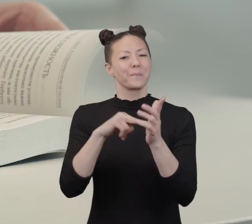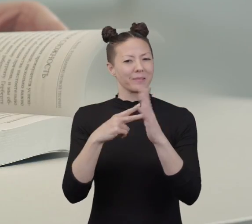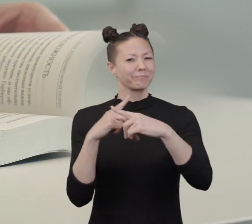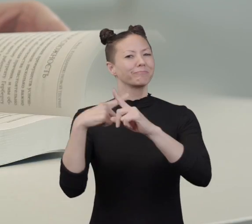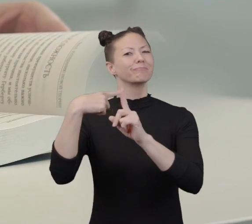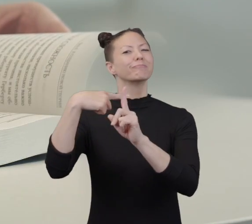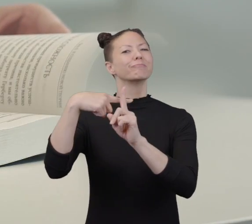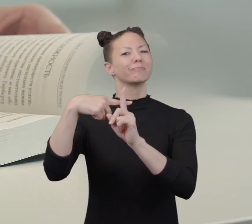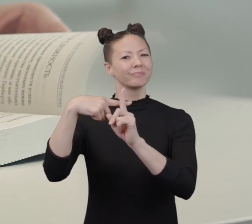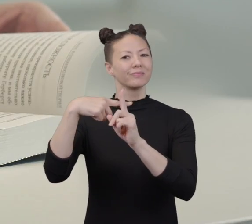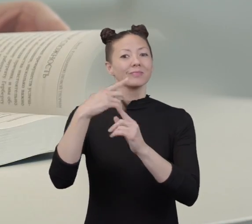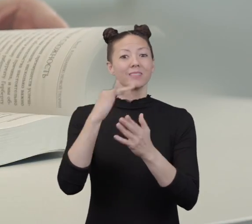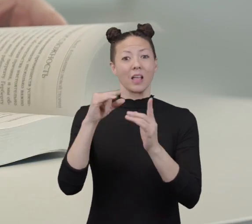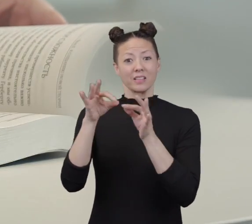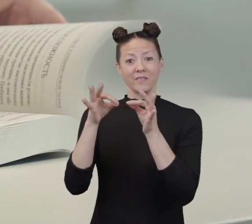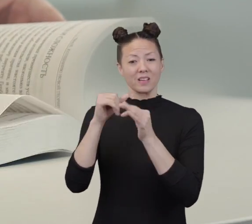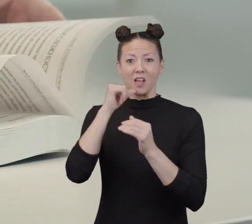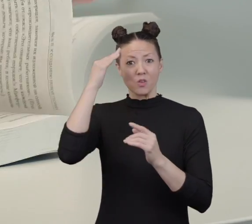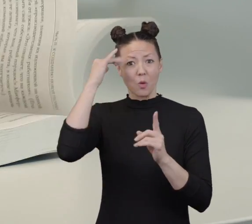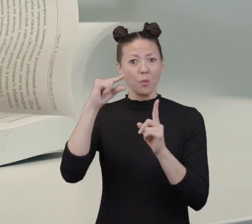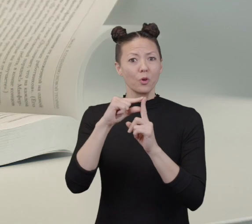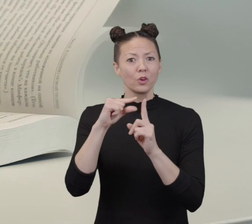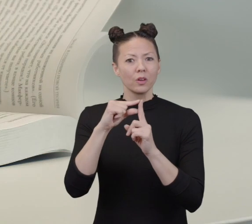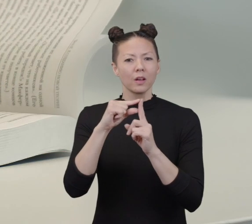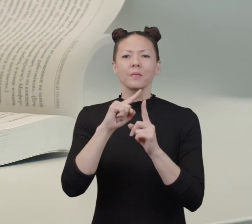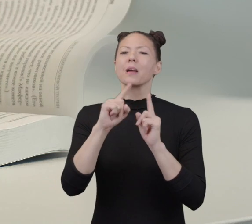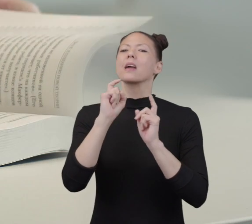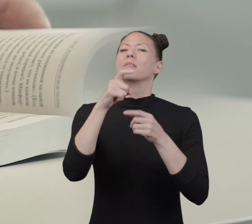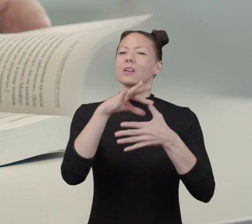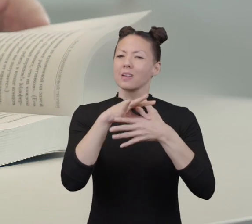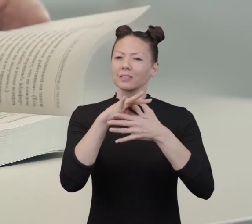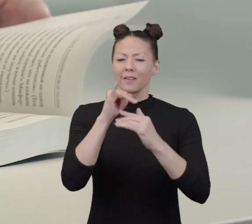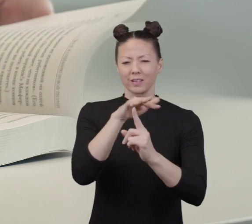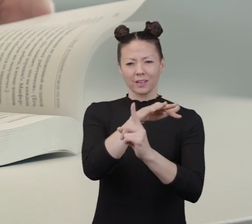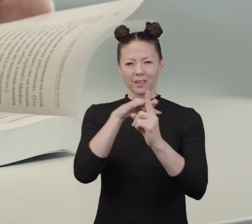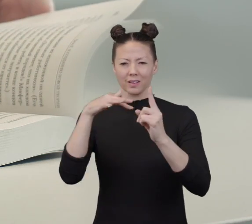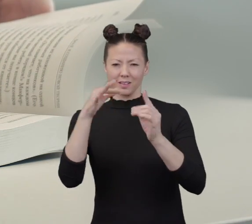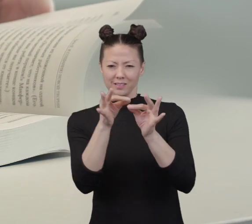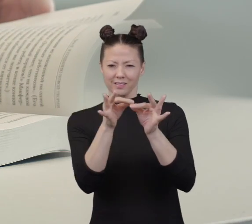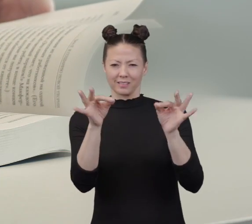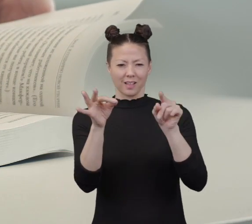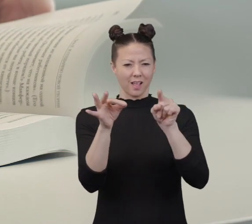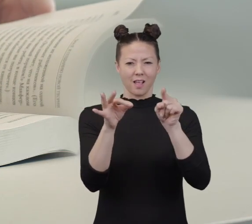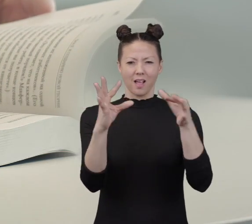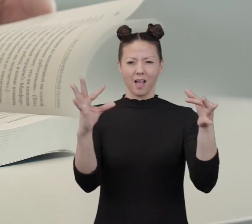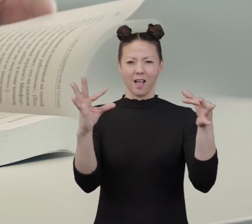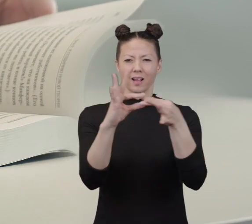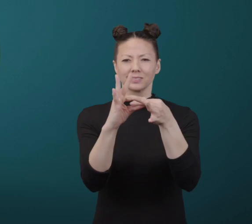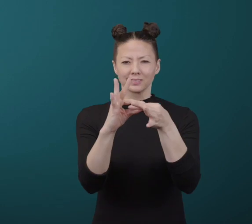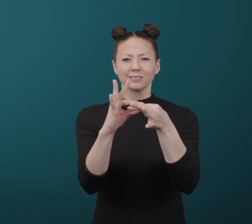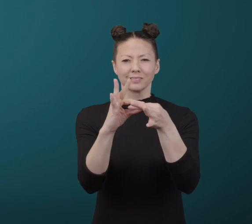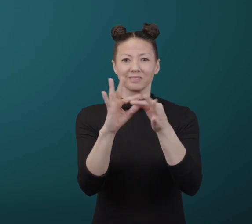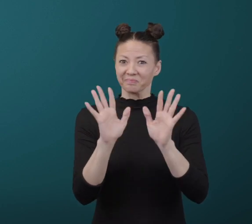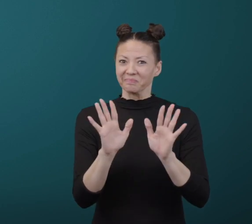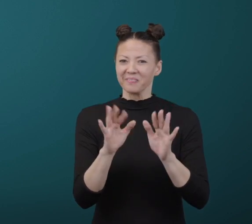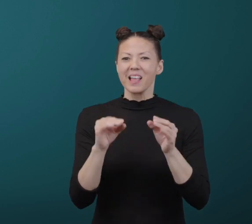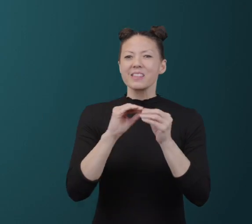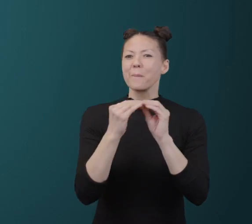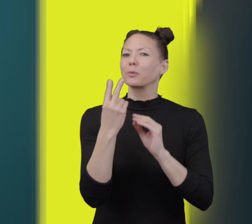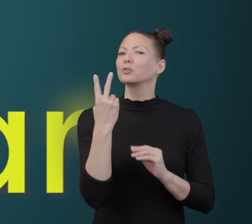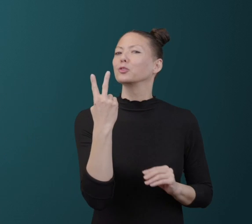Sometimes the definition of an unknown word is given in the context of a sentence. Number